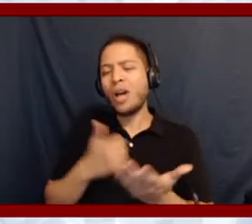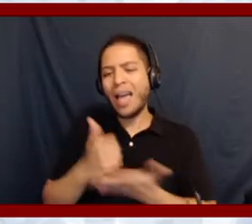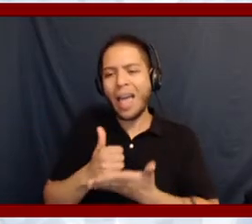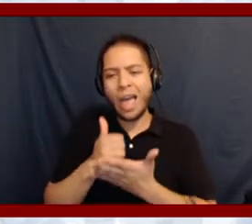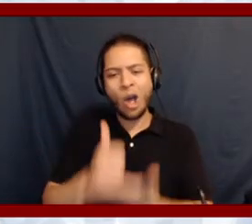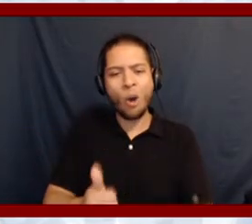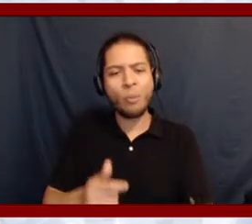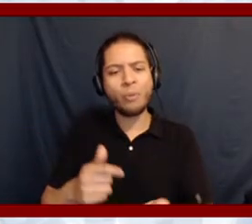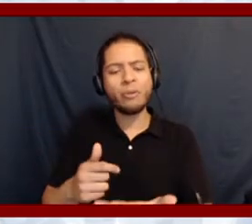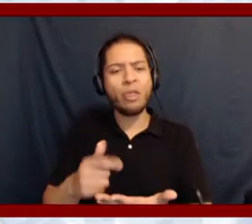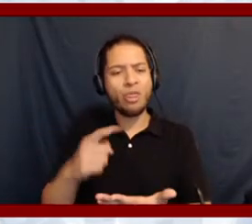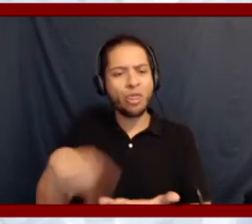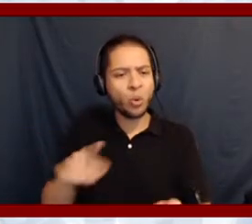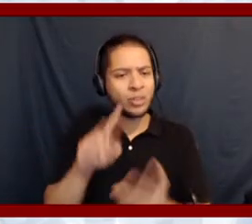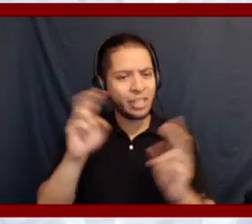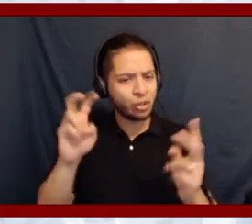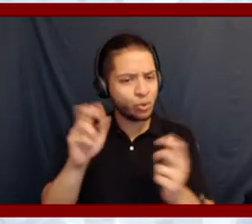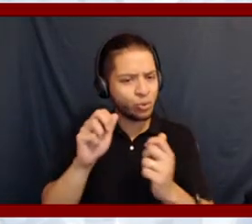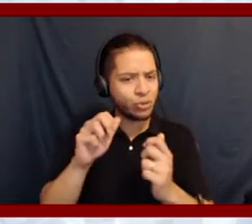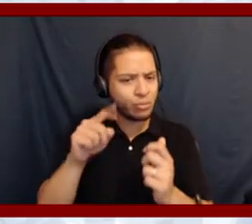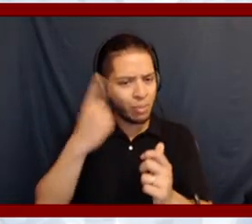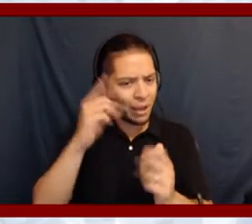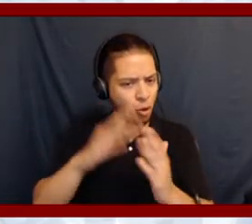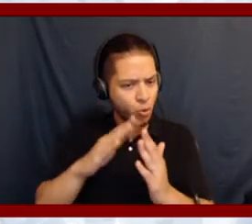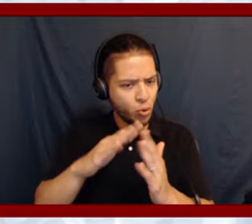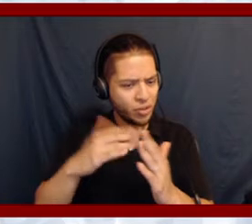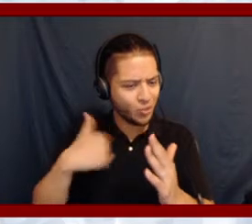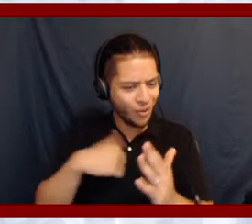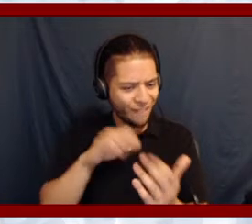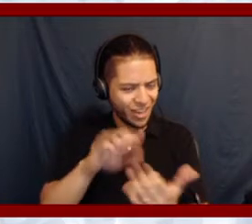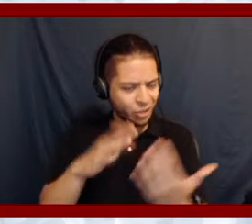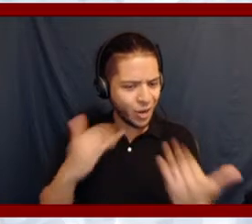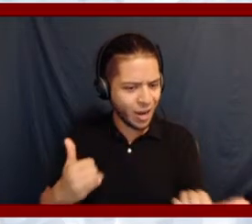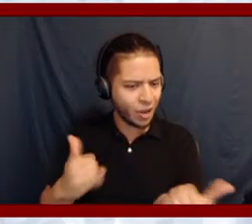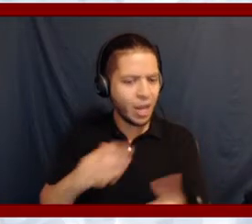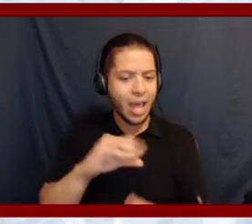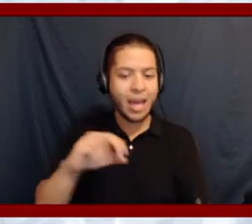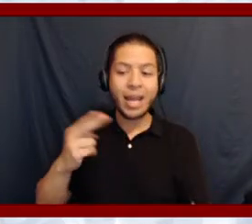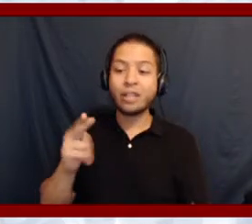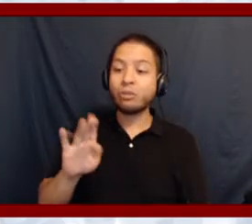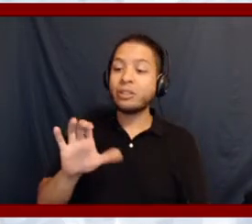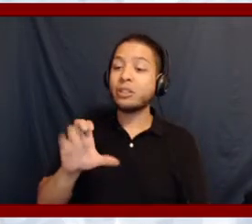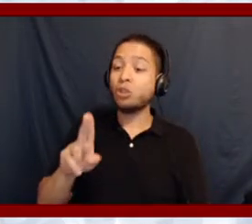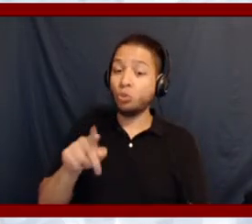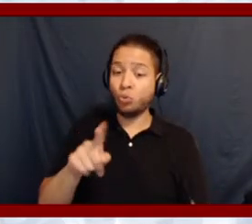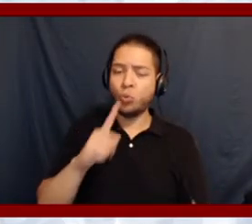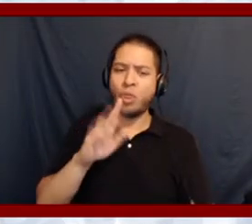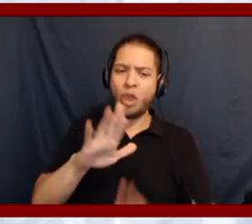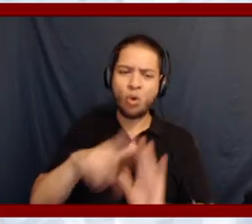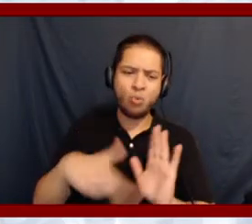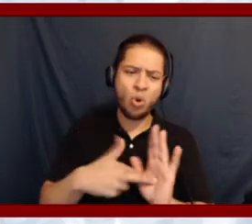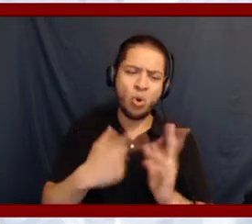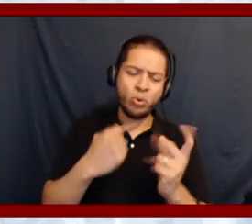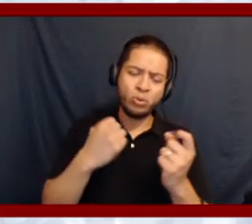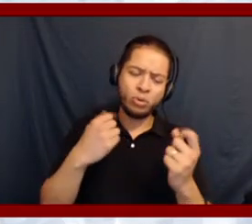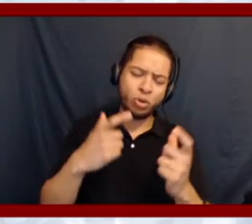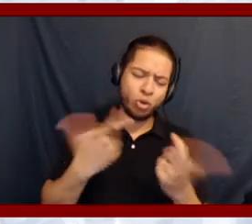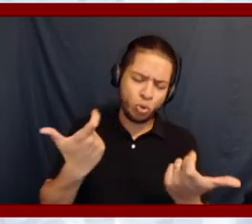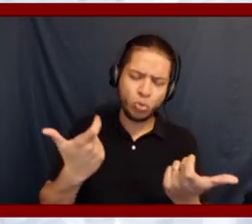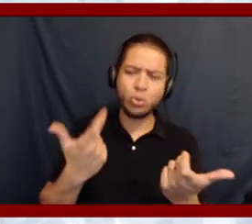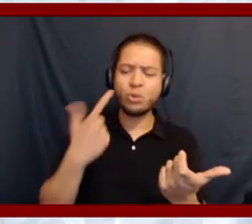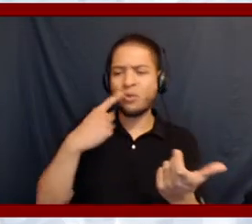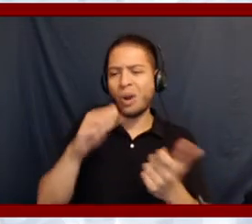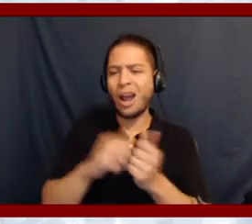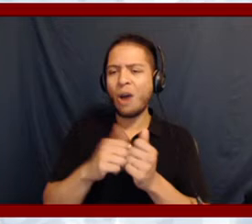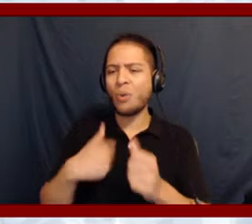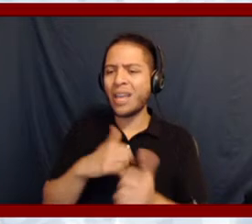And HBCUs play a humongous role in addressing those challenges. So as we invest in HBCUs at